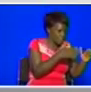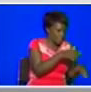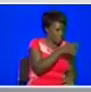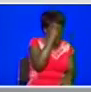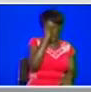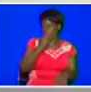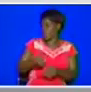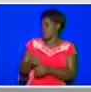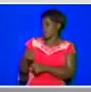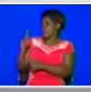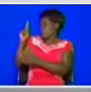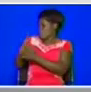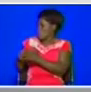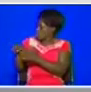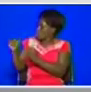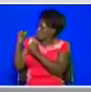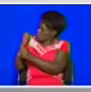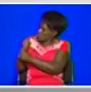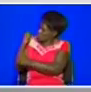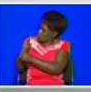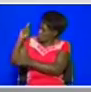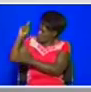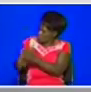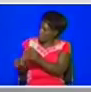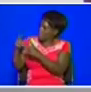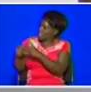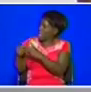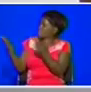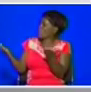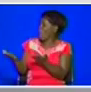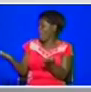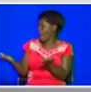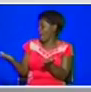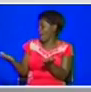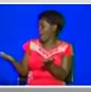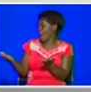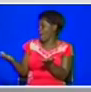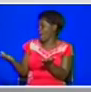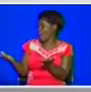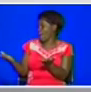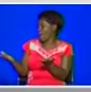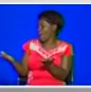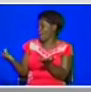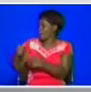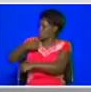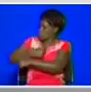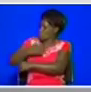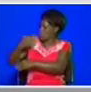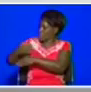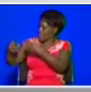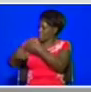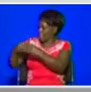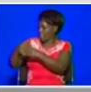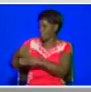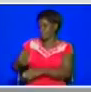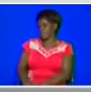asking. What are some of those efforts? Well, where are you going to start? You'll have them come into school. Are you building schools? Are you building labs?